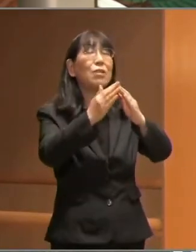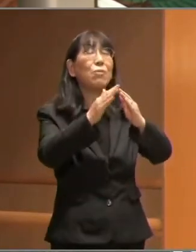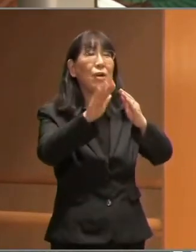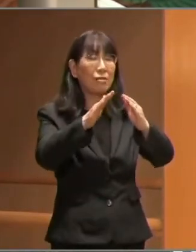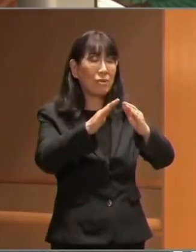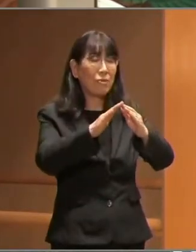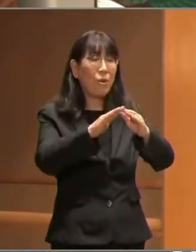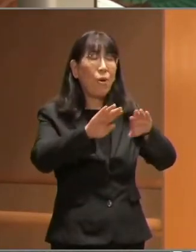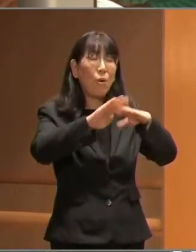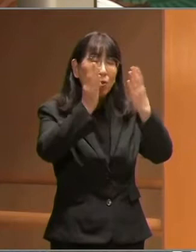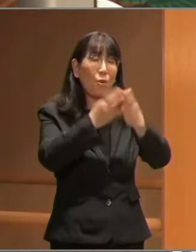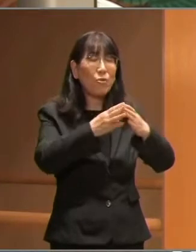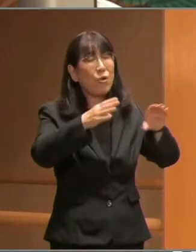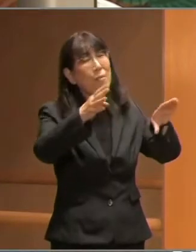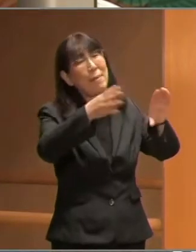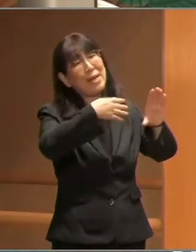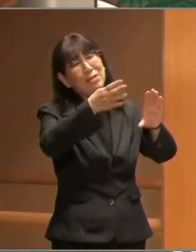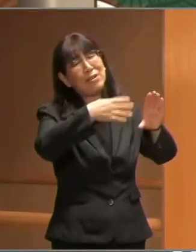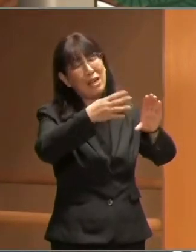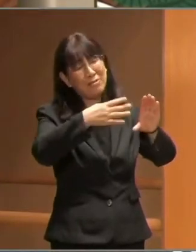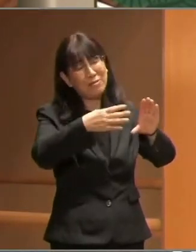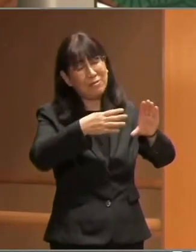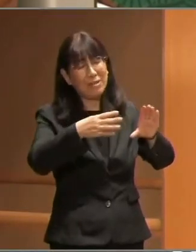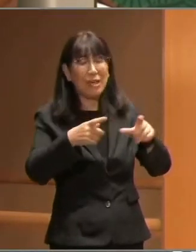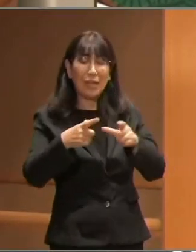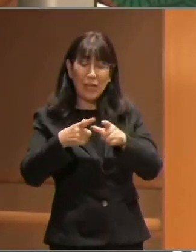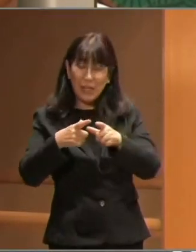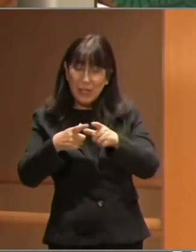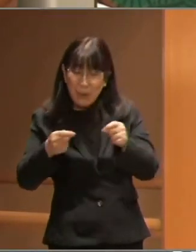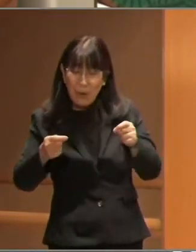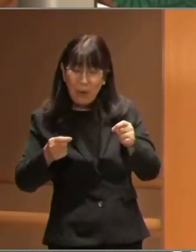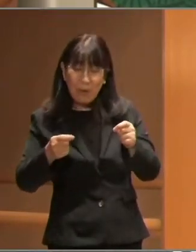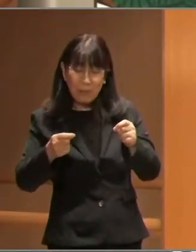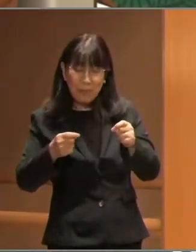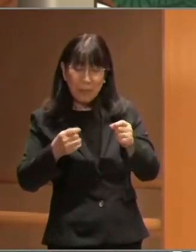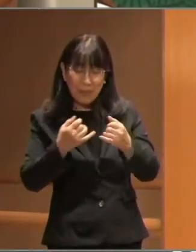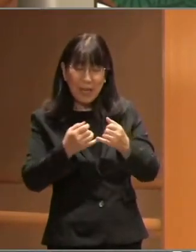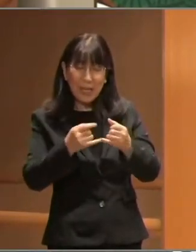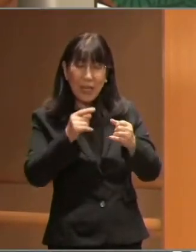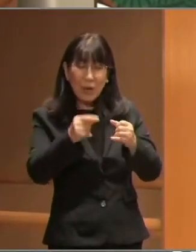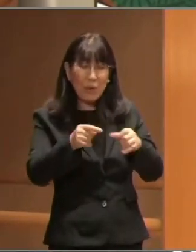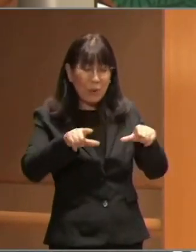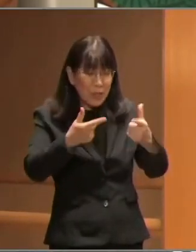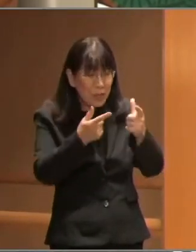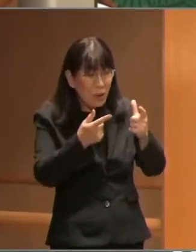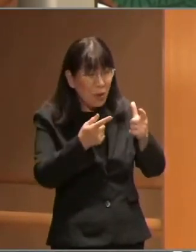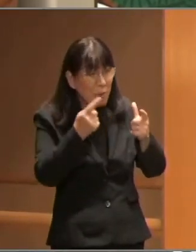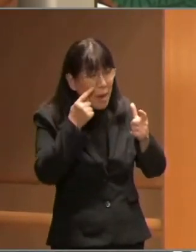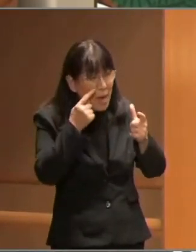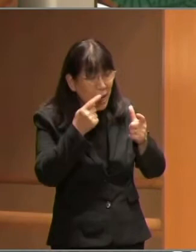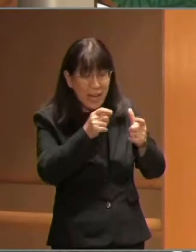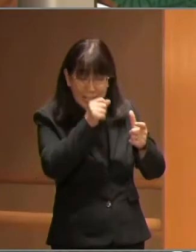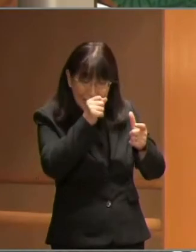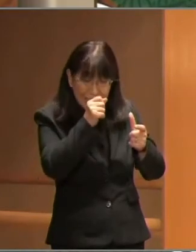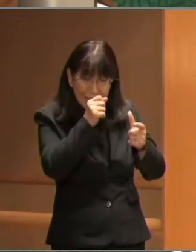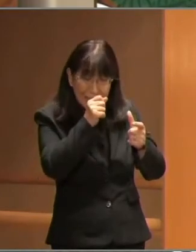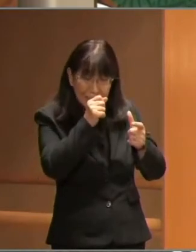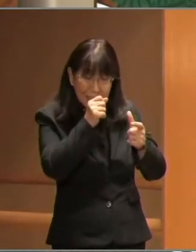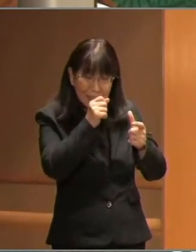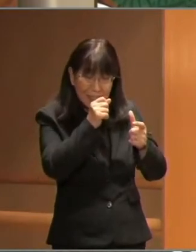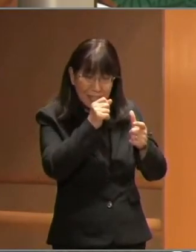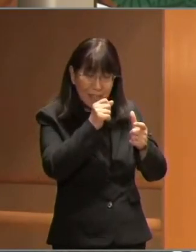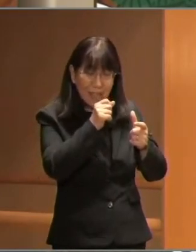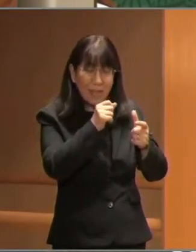wooden houses, but they're being painted. It's different from Japan, because in Japan, we intentionally leave the